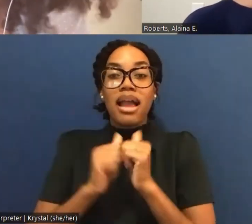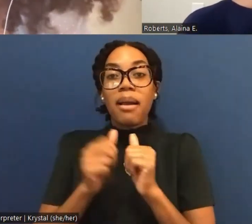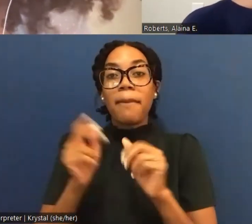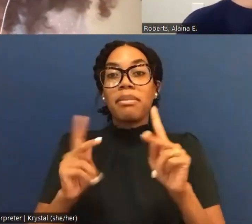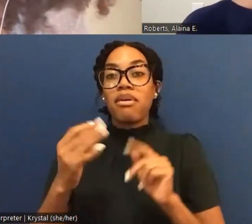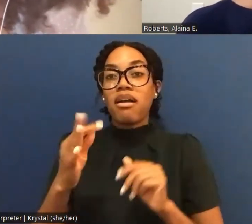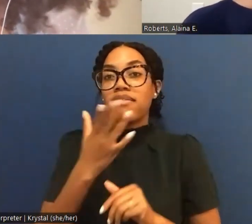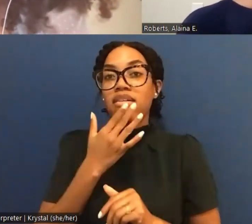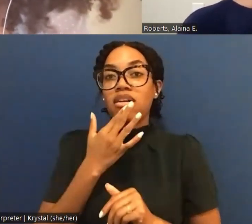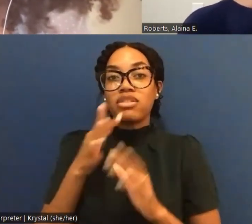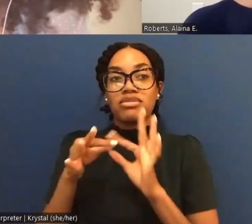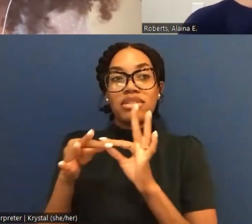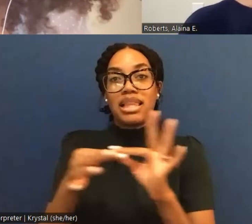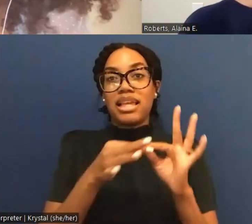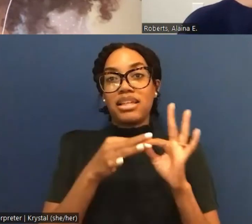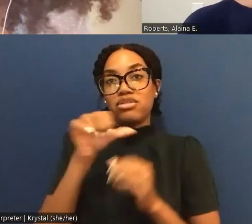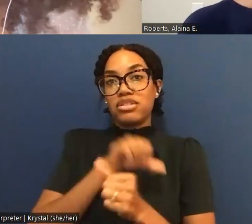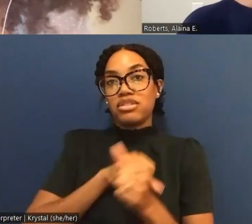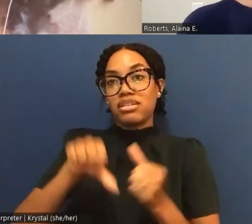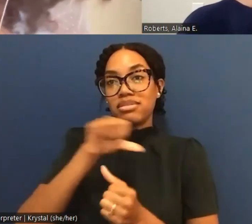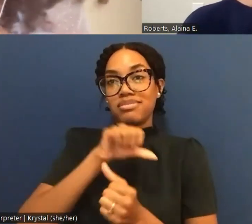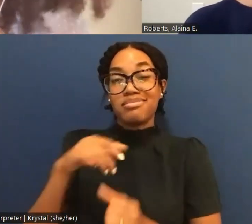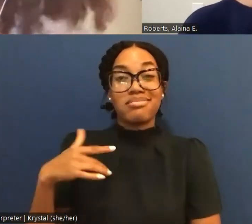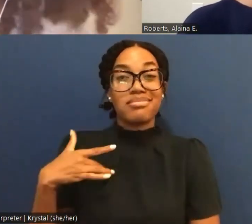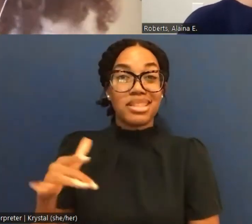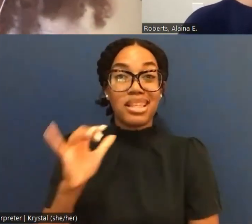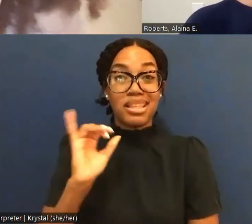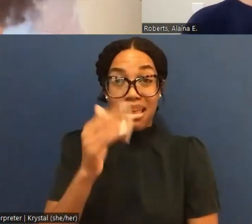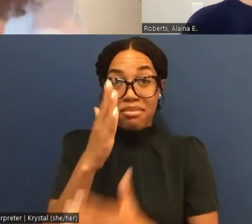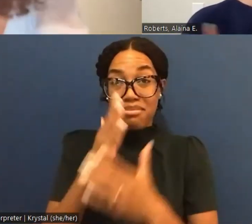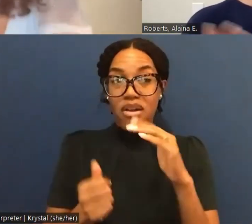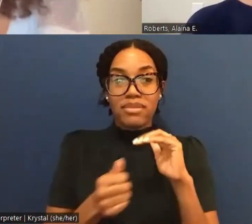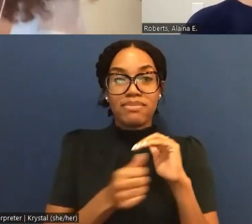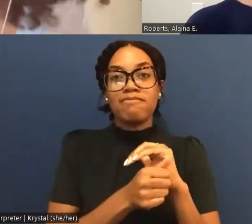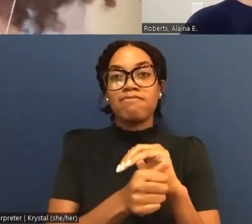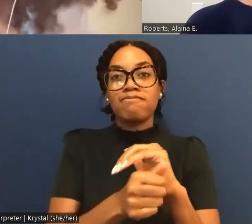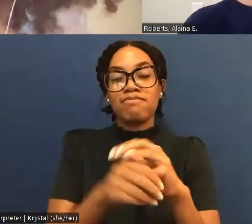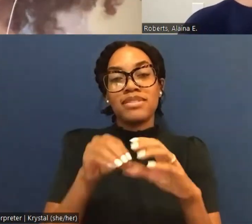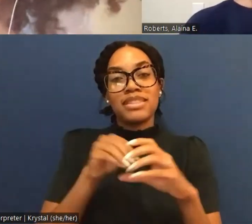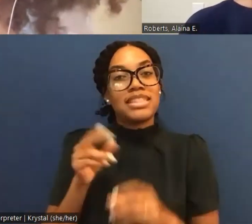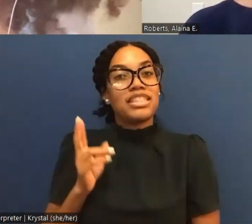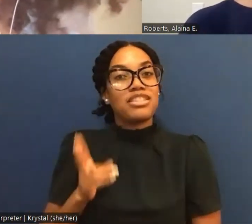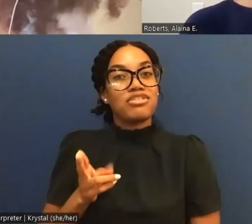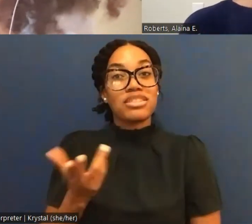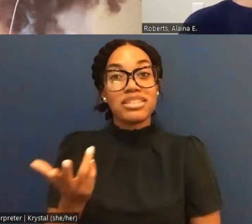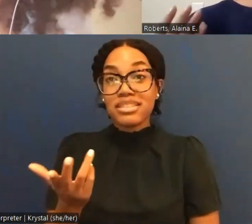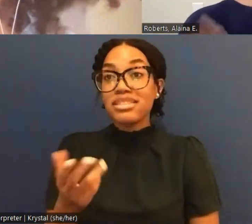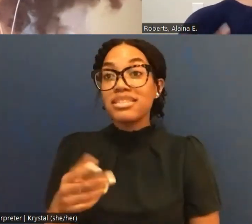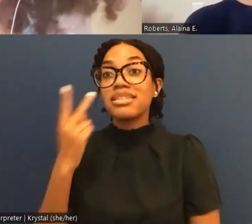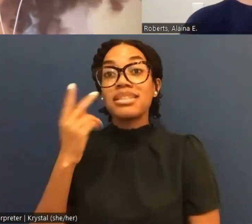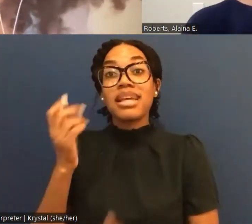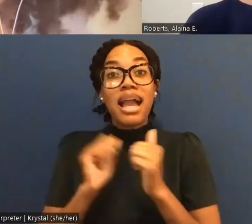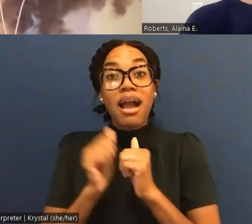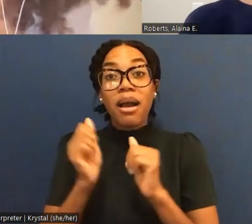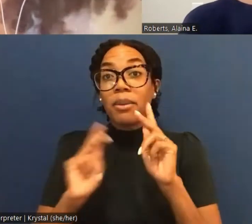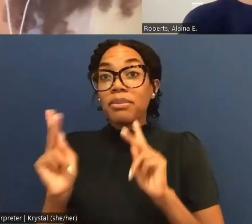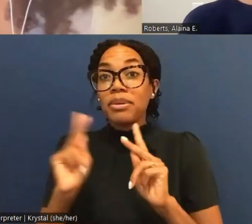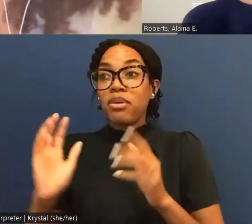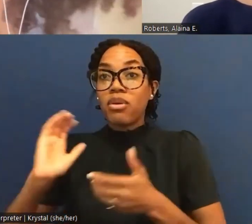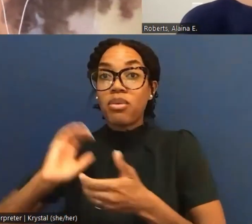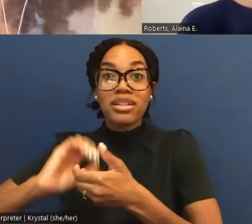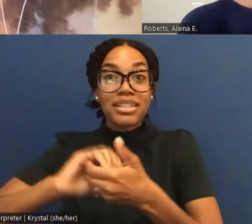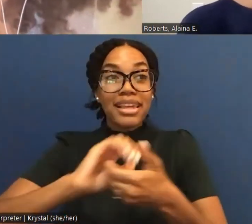a lot of that has also been censored in American history, because looking at the way people have worked together and also been torn apart